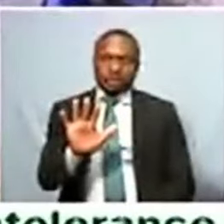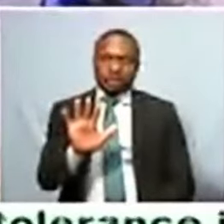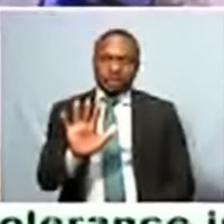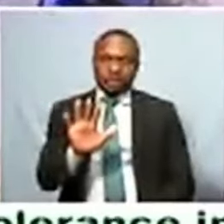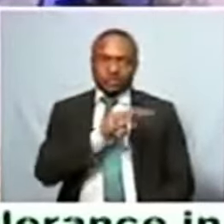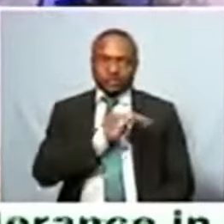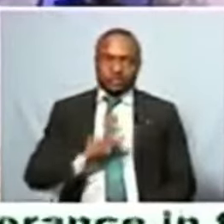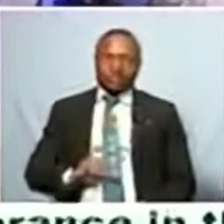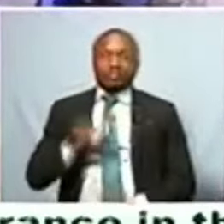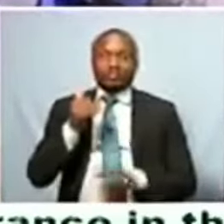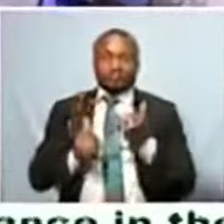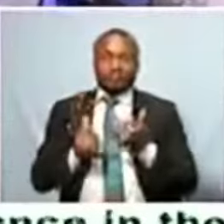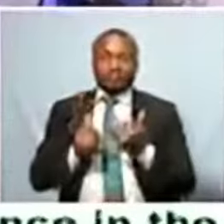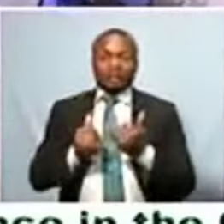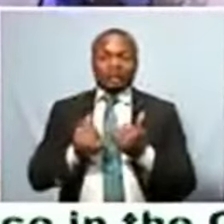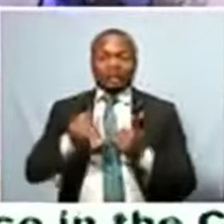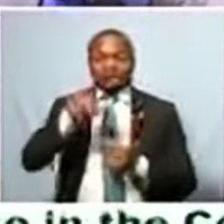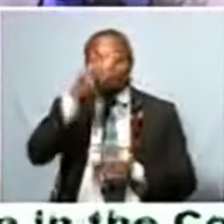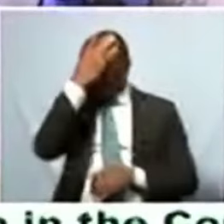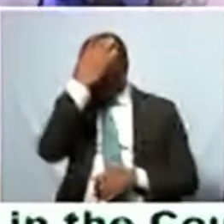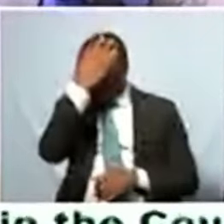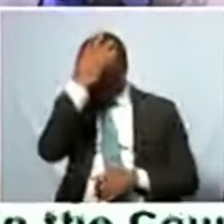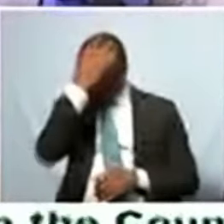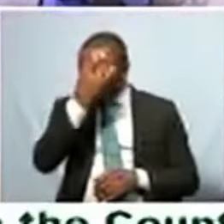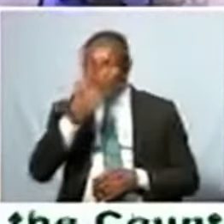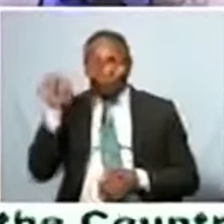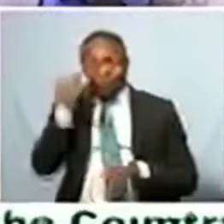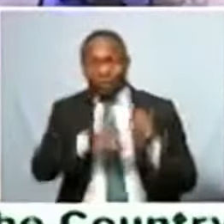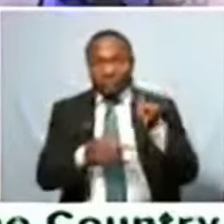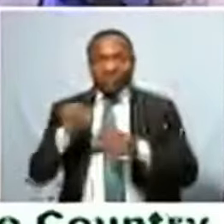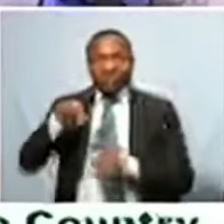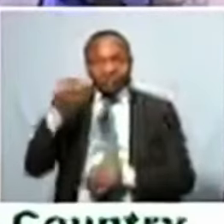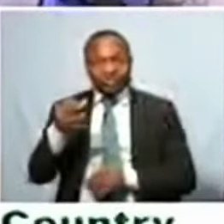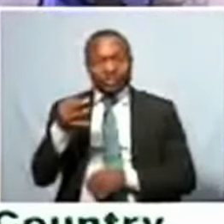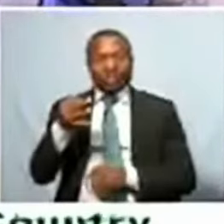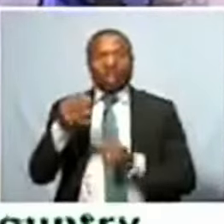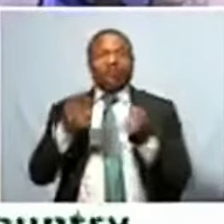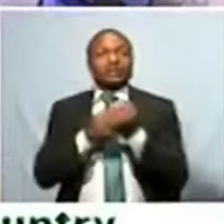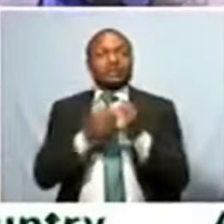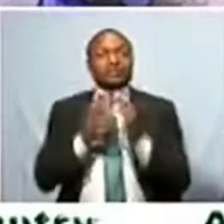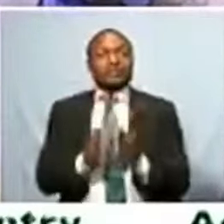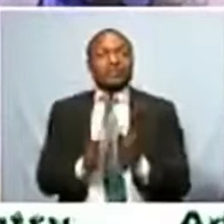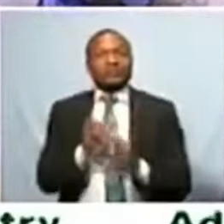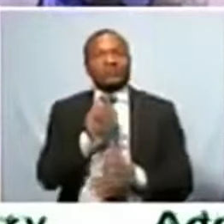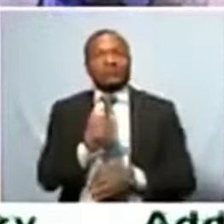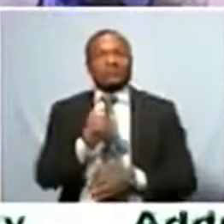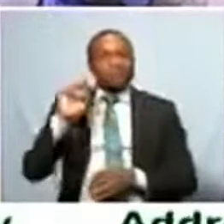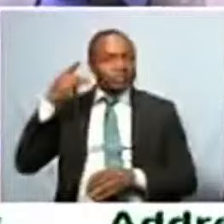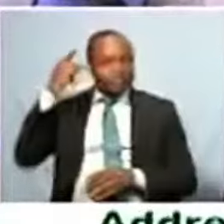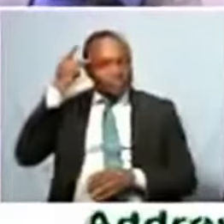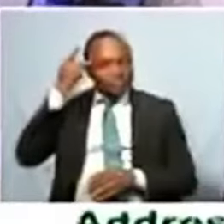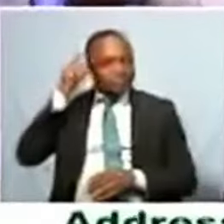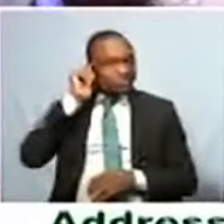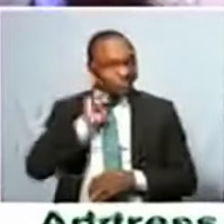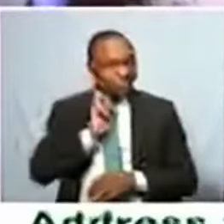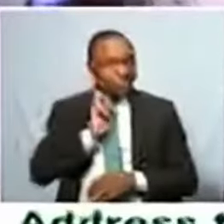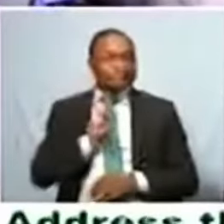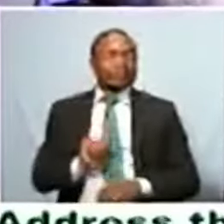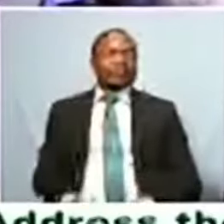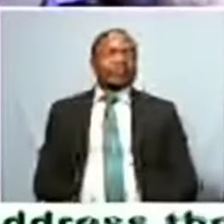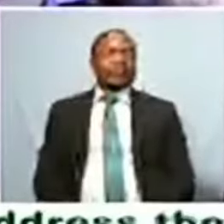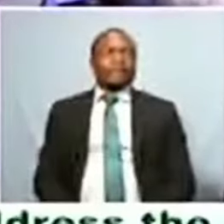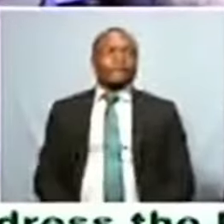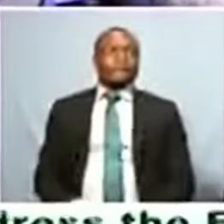you can wind up. even Ruvinda, minister, was beaten by PF cadres. That was political